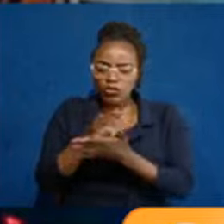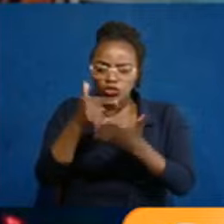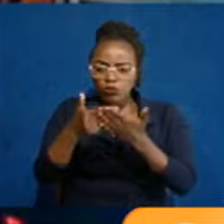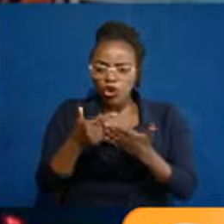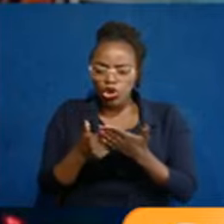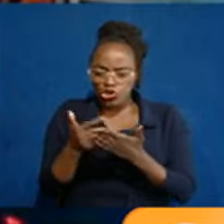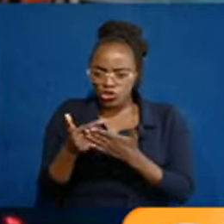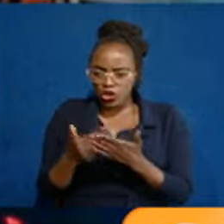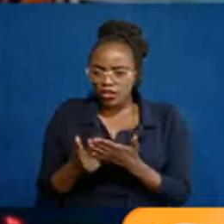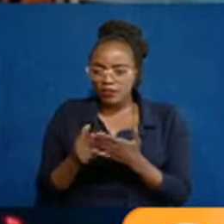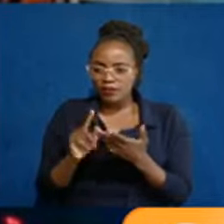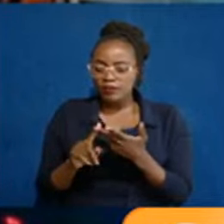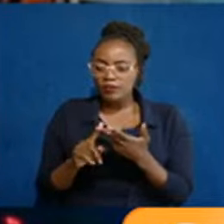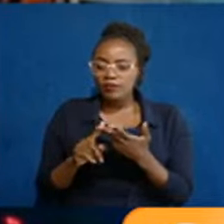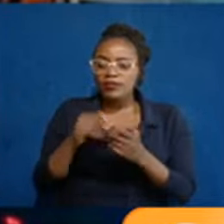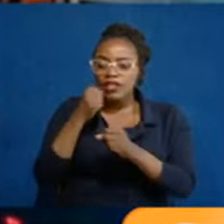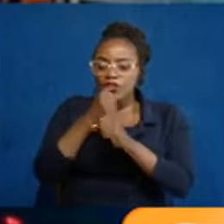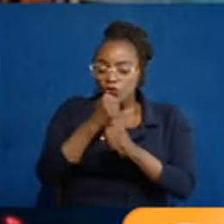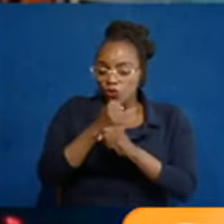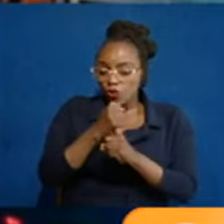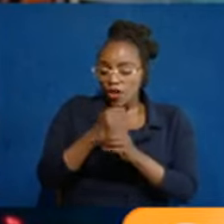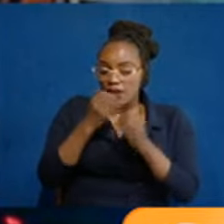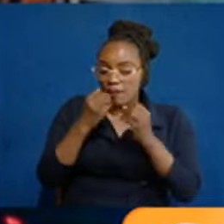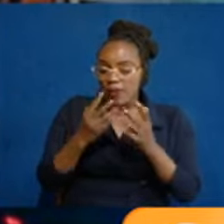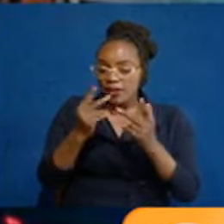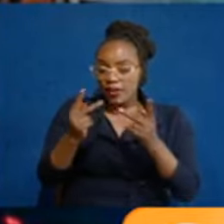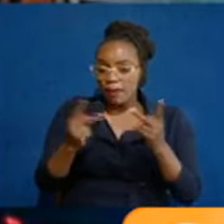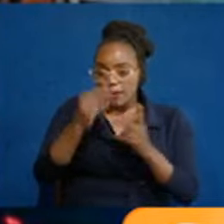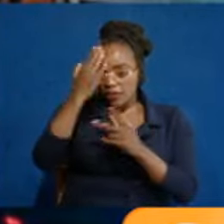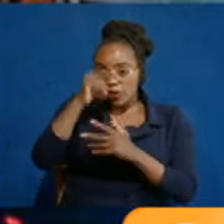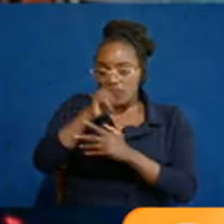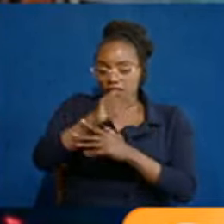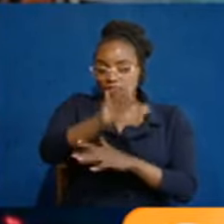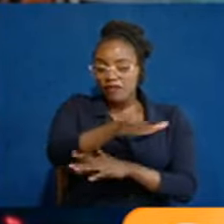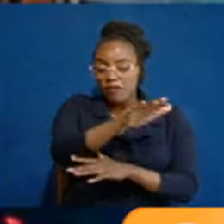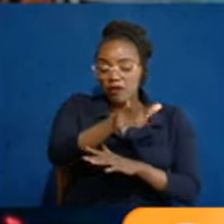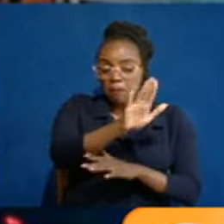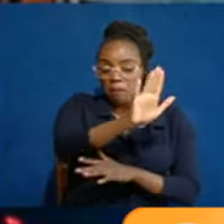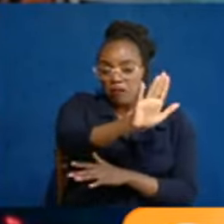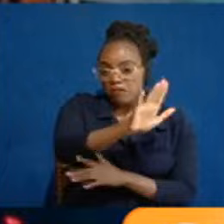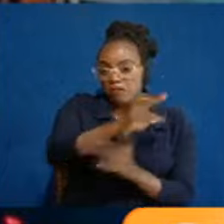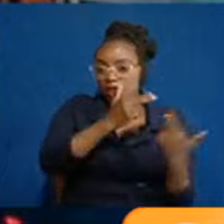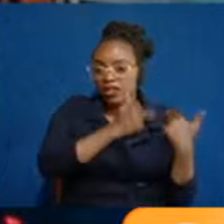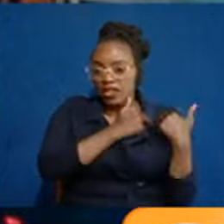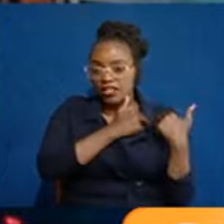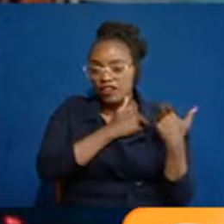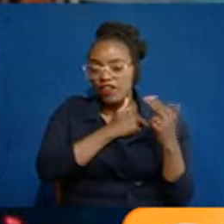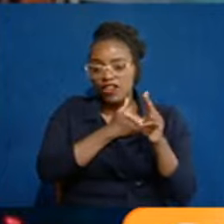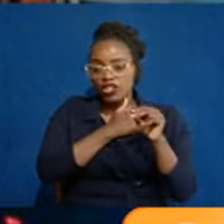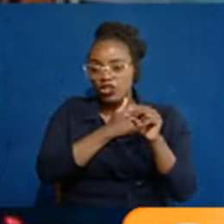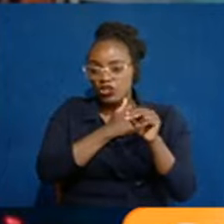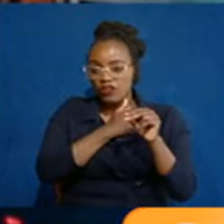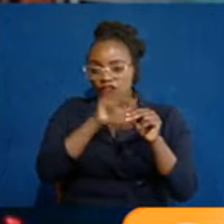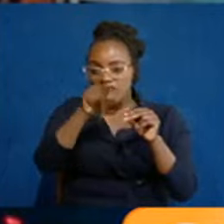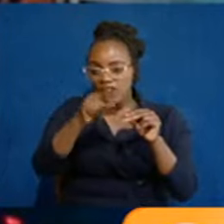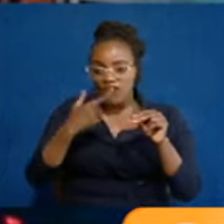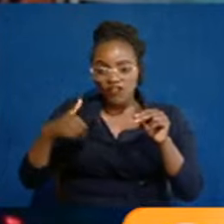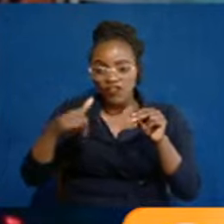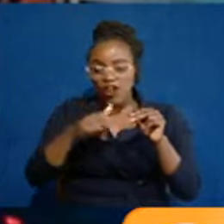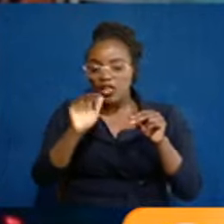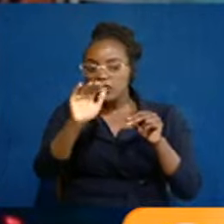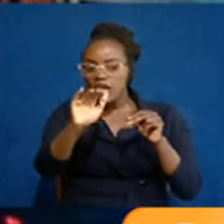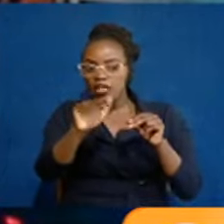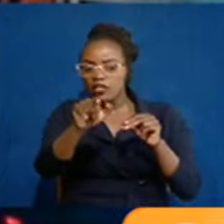motion. Multitask, because this one is for Parliament. And no, it is not for asking where is